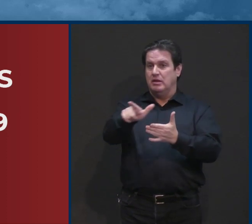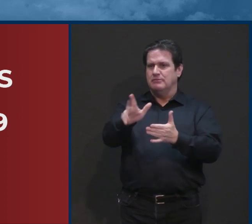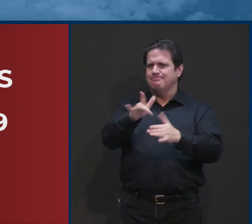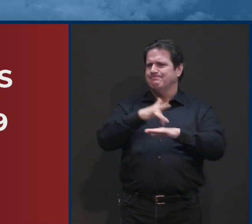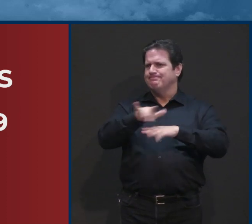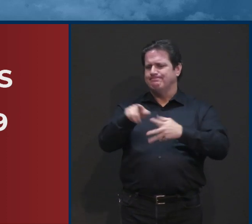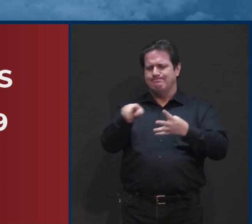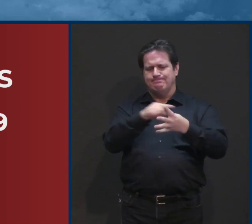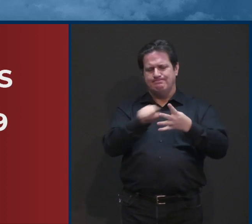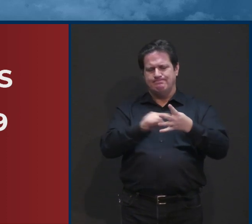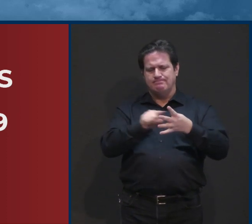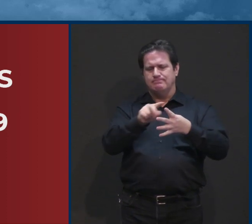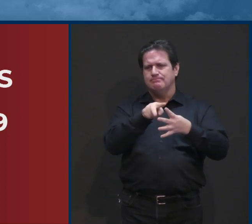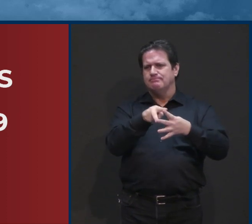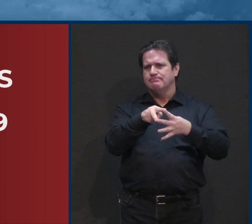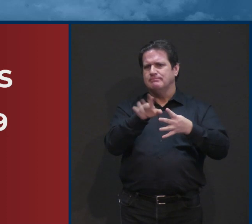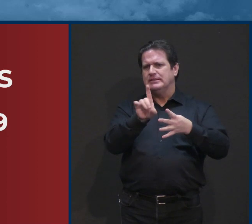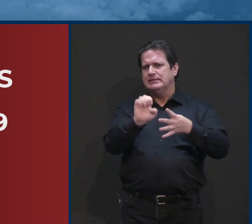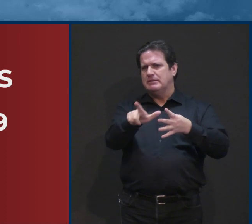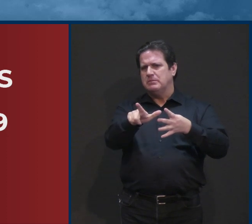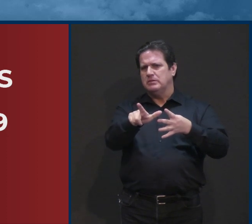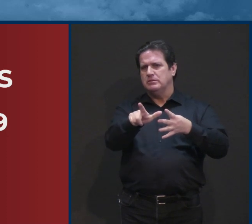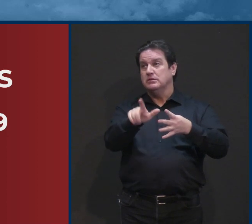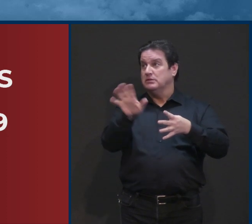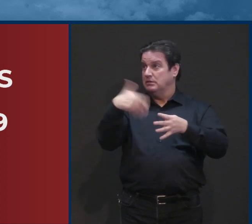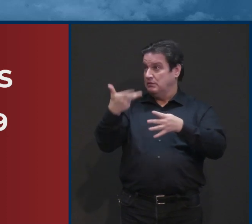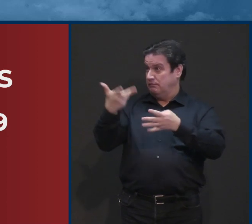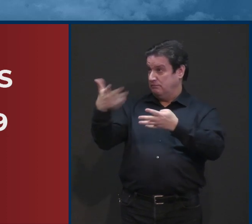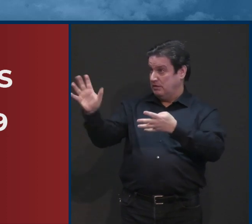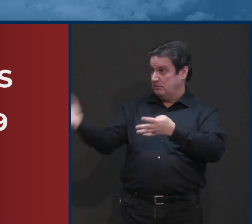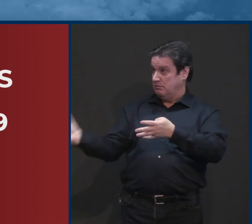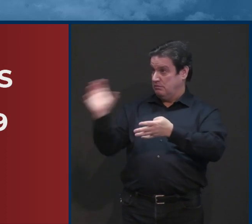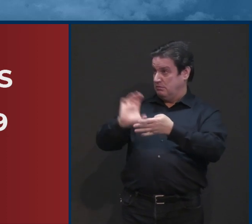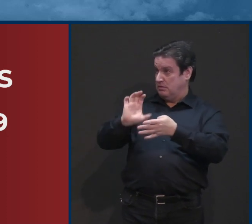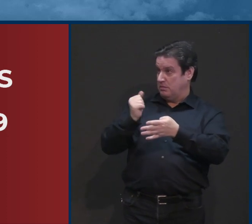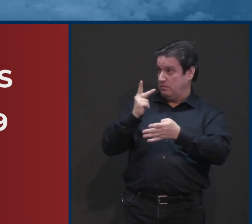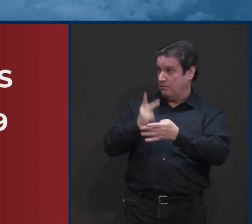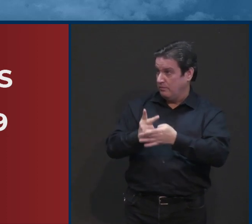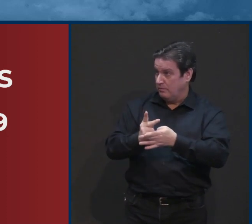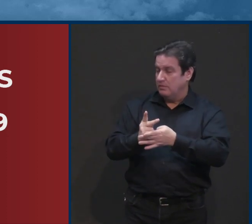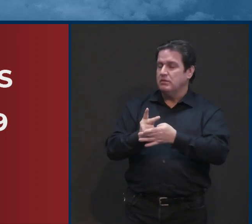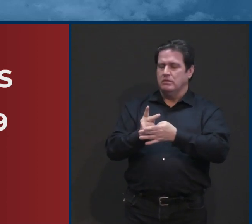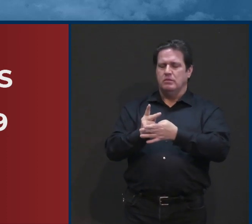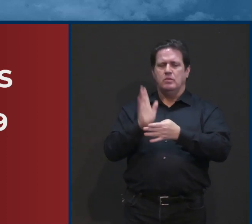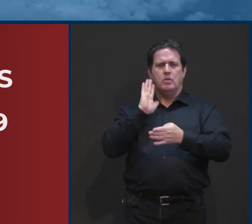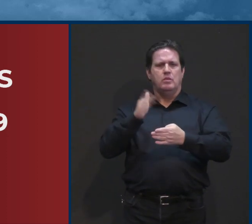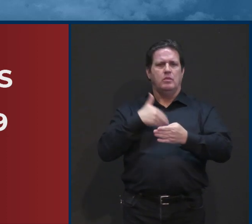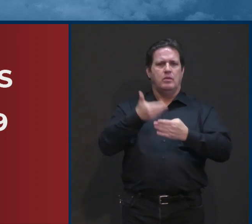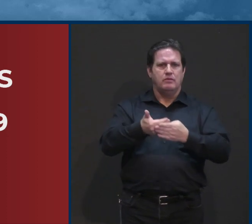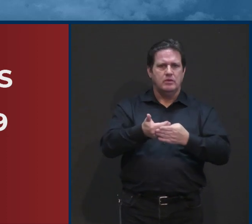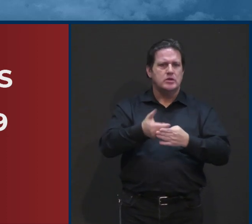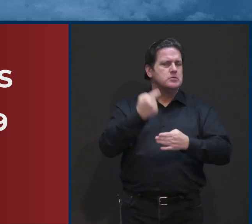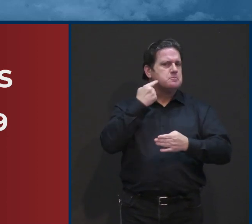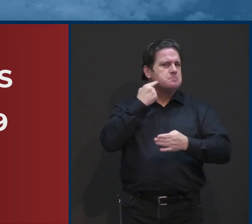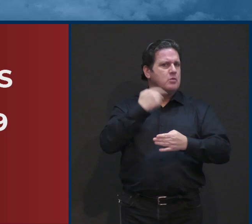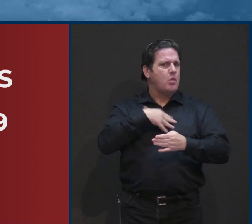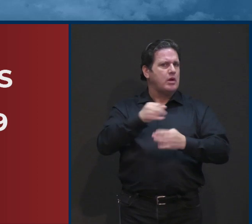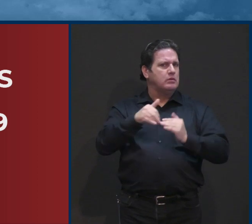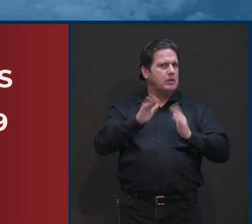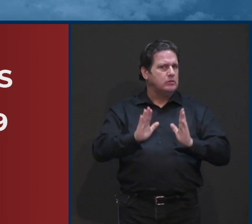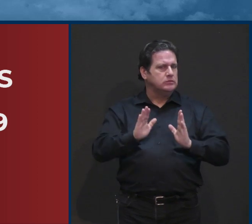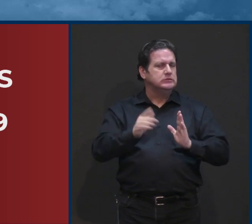early in December, within 24 hours of the final approval, as we heard on the White House task force